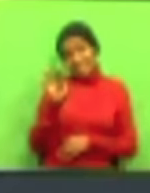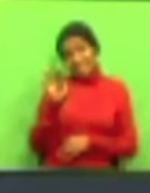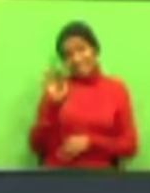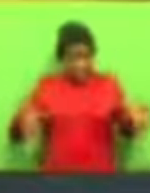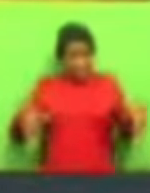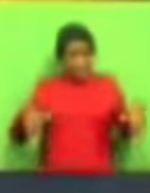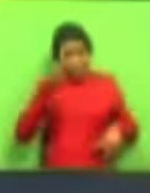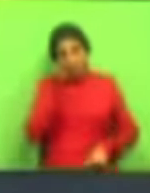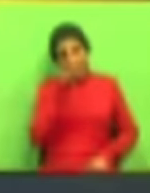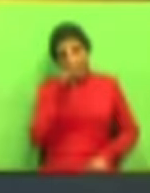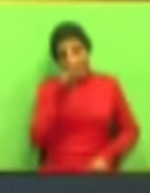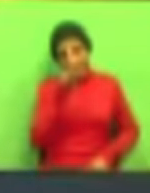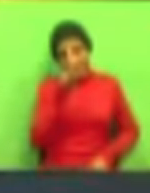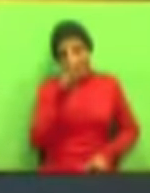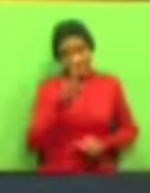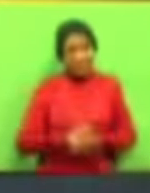Abstention, 1.